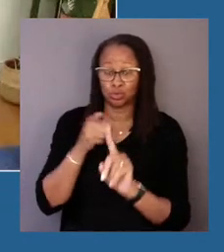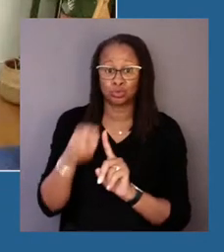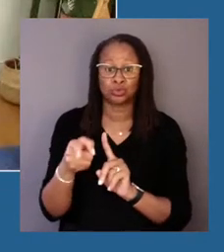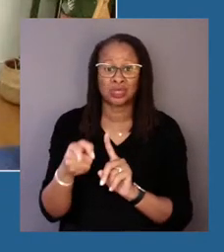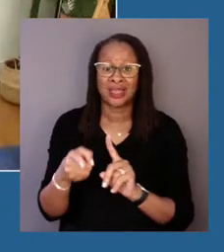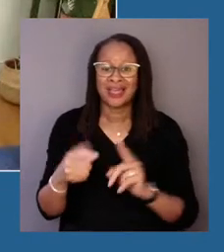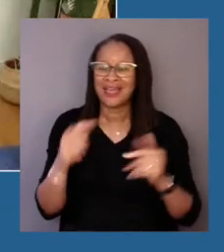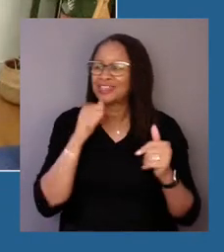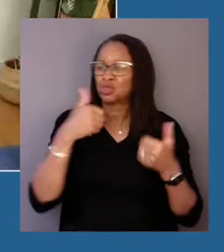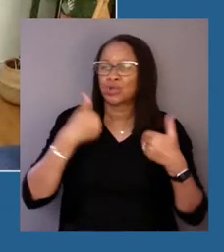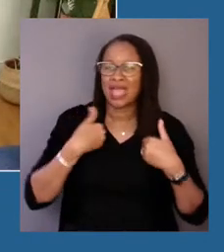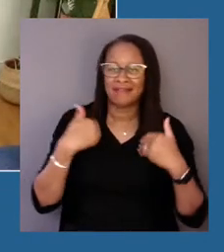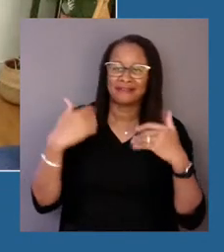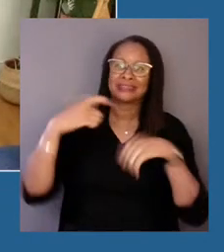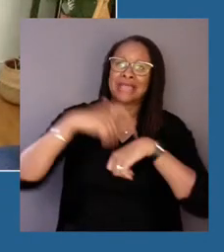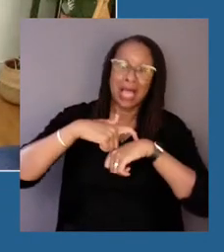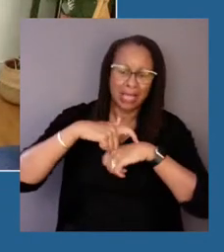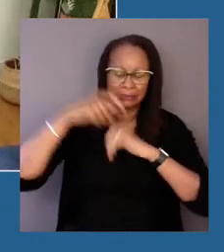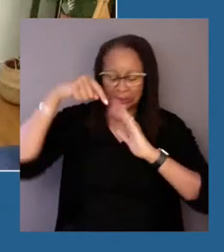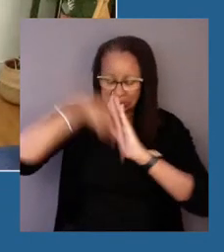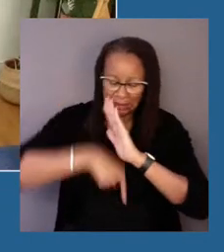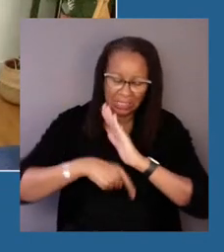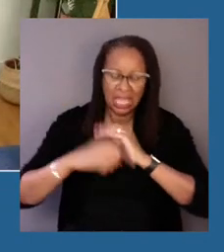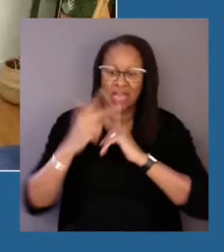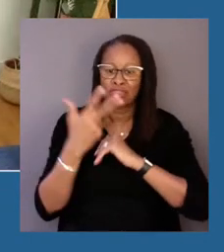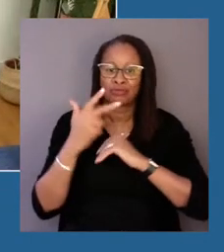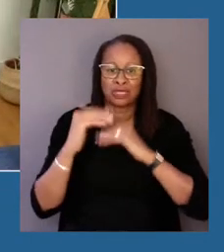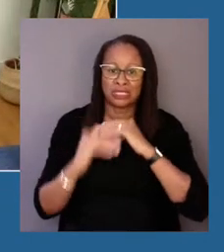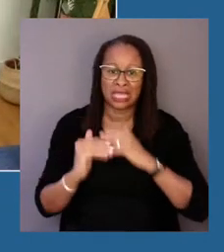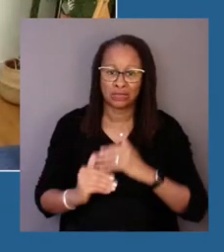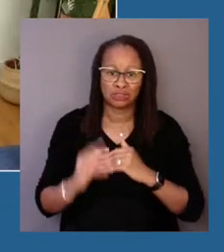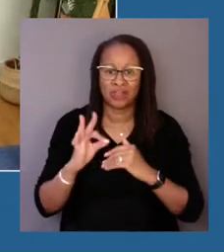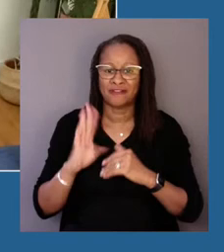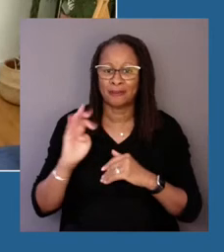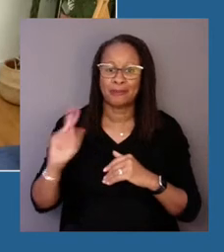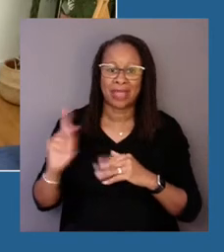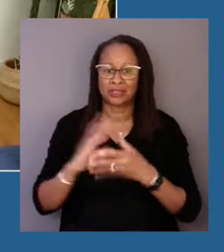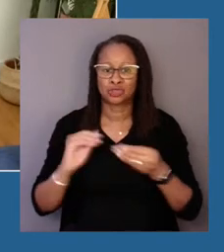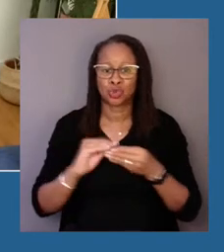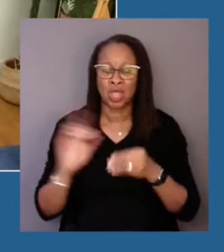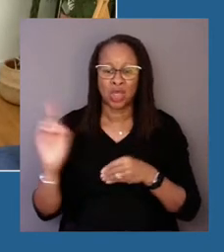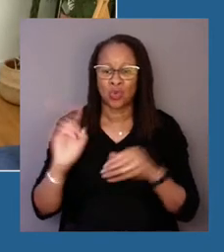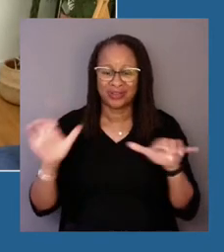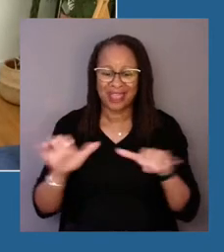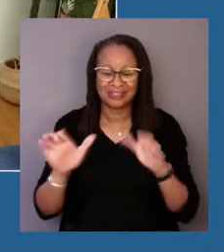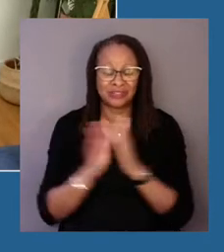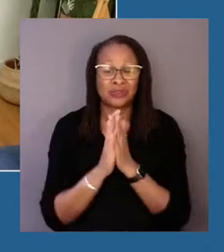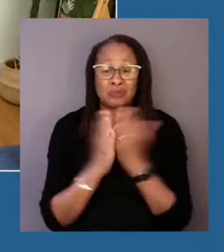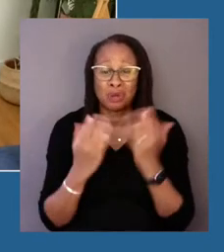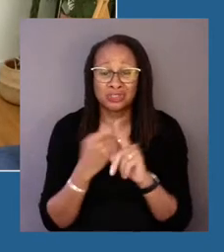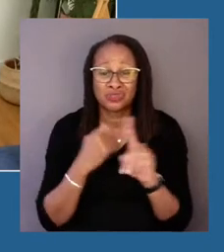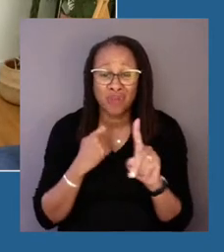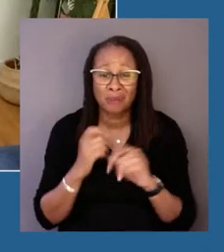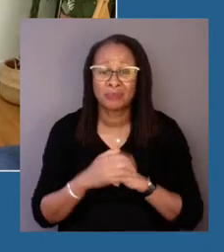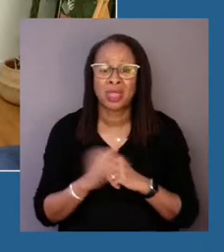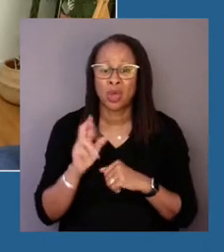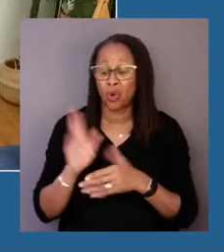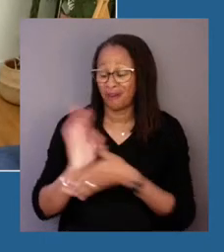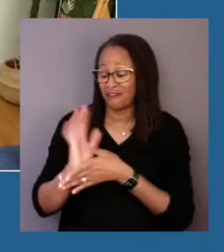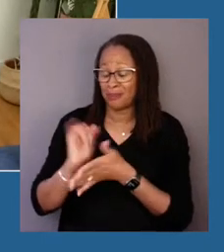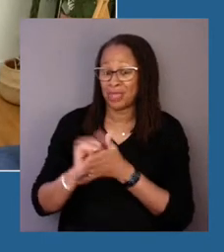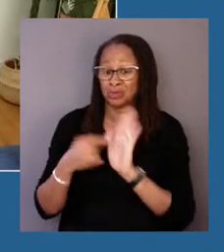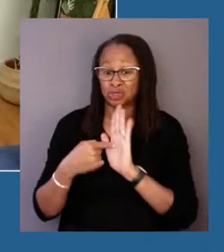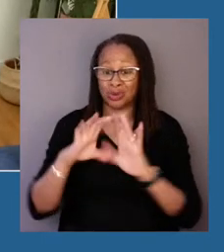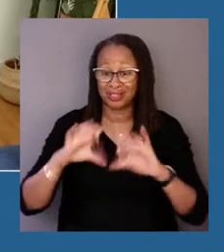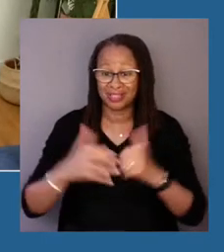have time to dig into, you know, three layers of backstory on where an activity book is coming from or a film that we're showing in class or whatever.